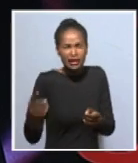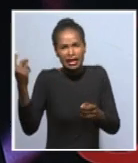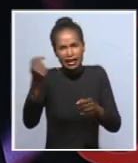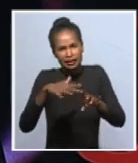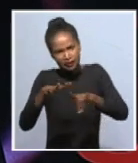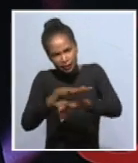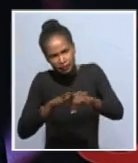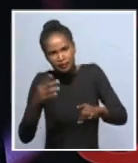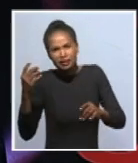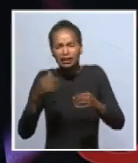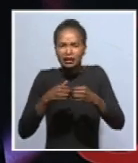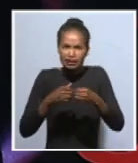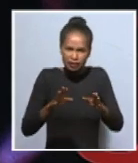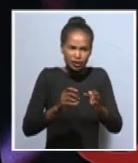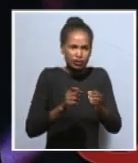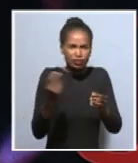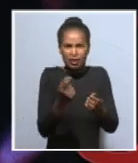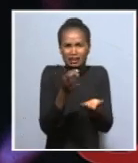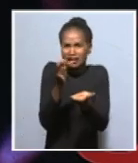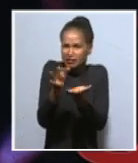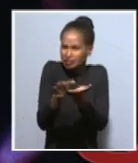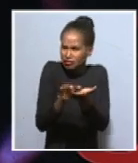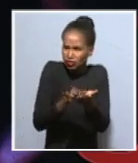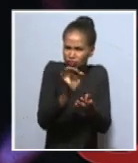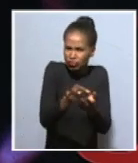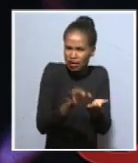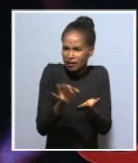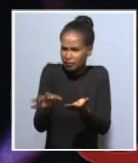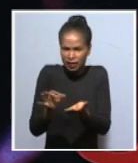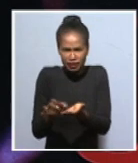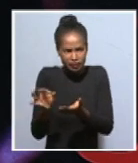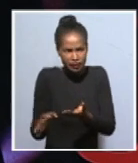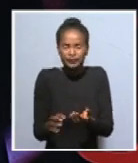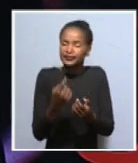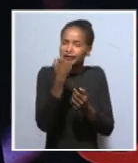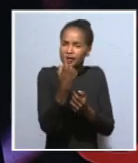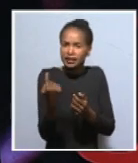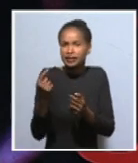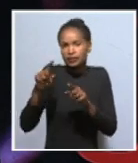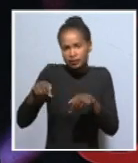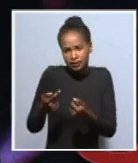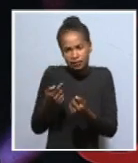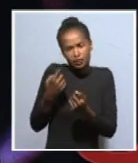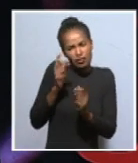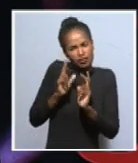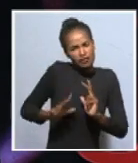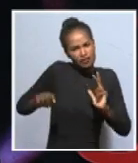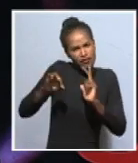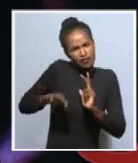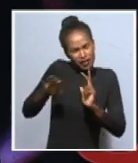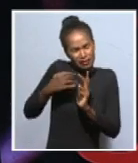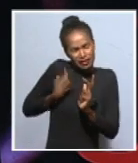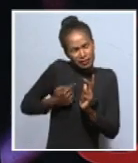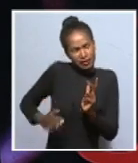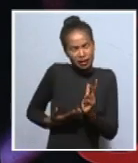side. So anything that helps with increasing production, we will then consider under those.